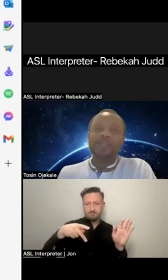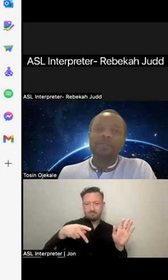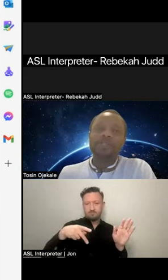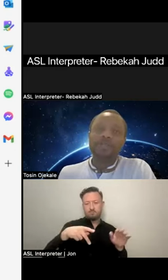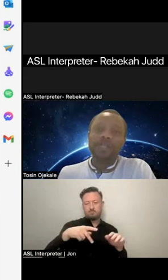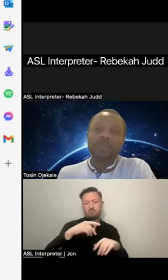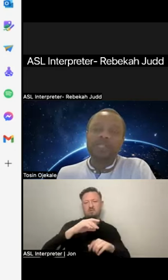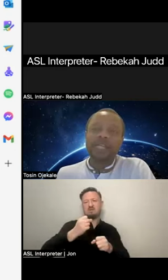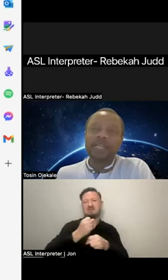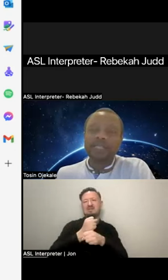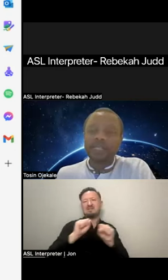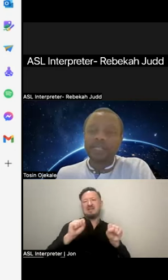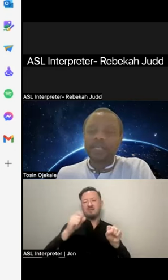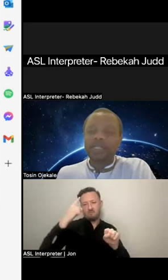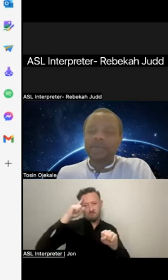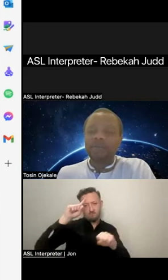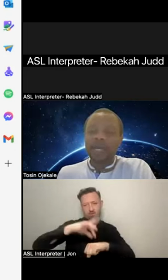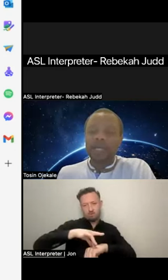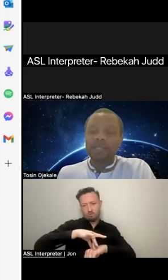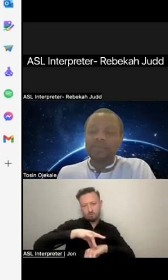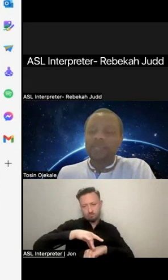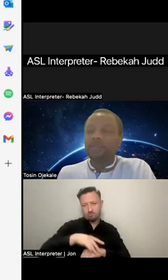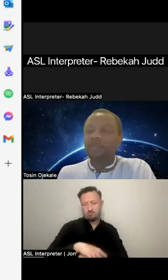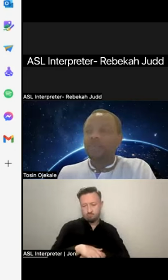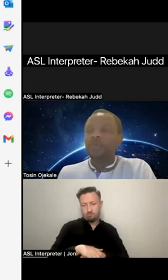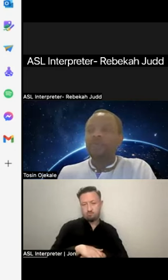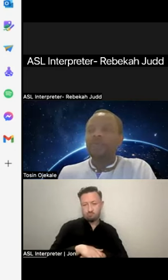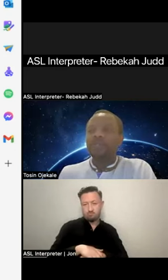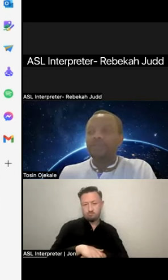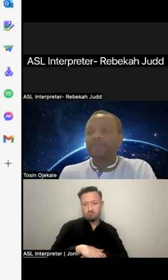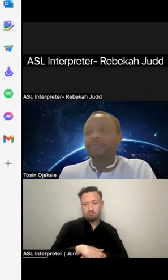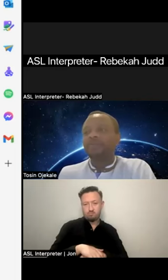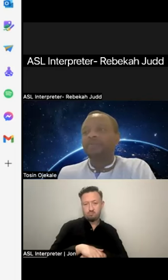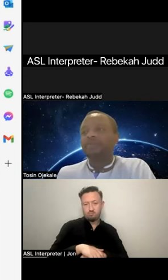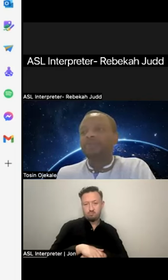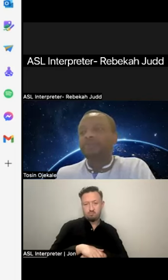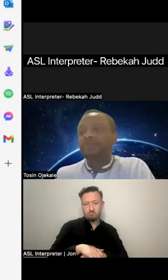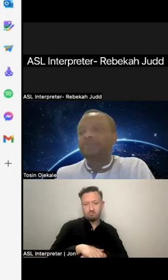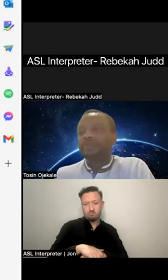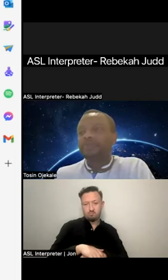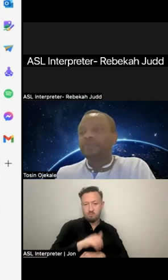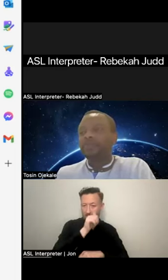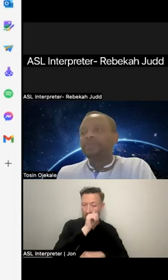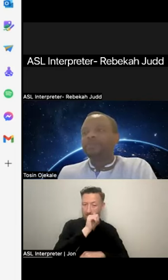whatever suppression that you select is compliant with both of these.